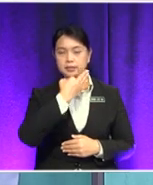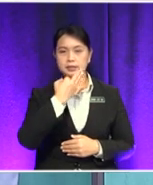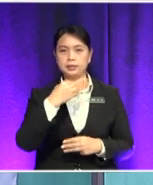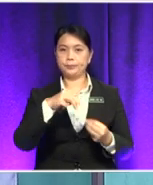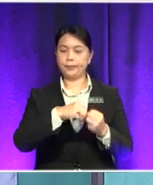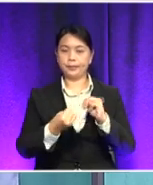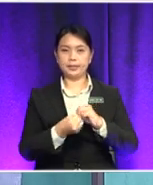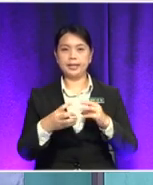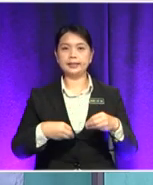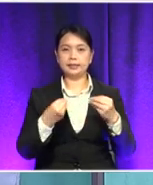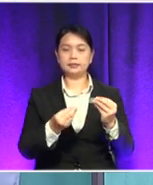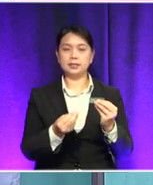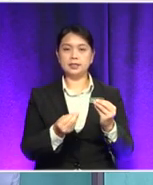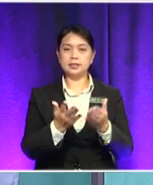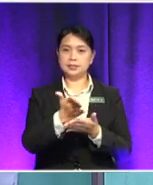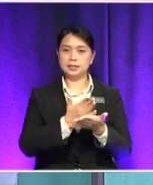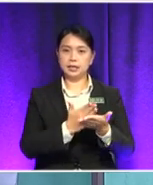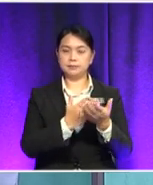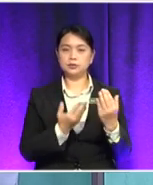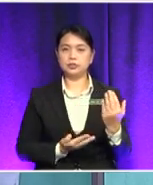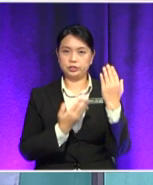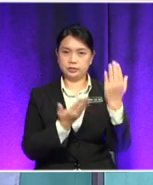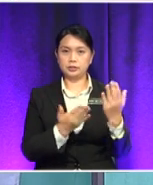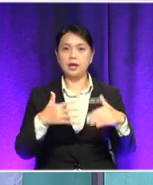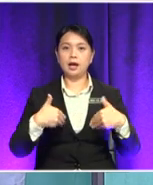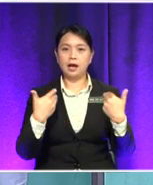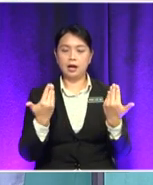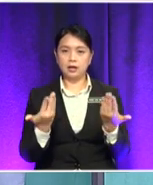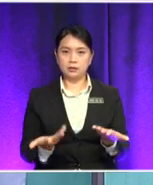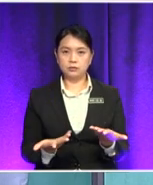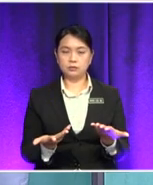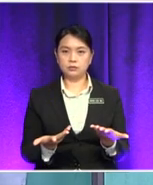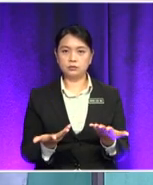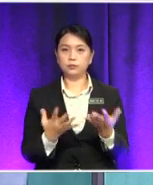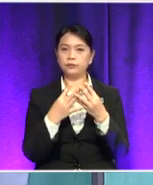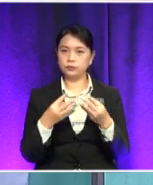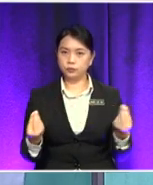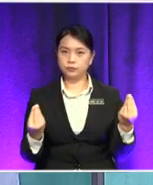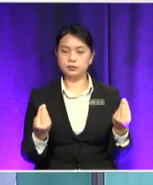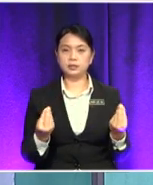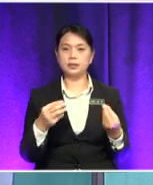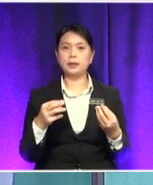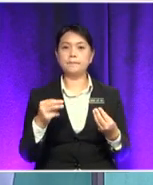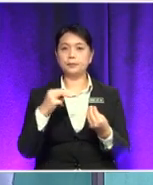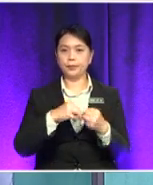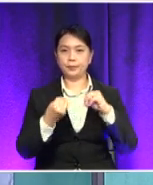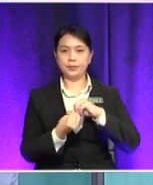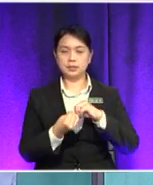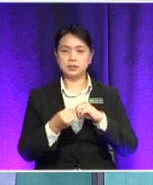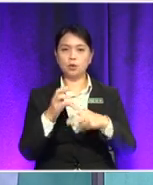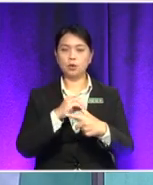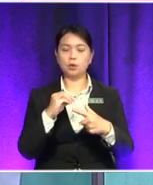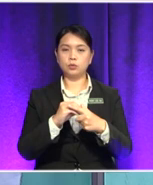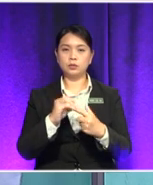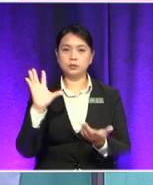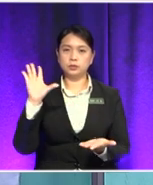give some suggestion on how to solve the problem or reduce the problem. Okay, so for